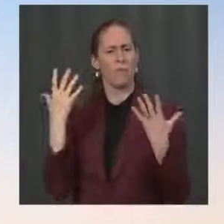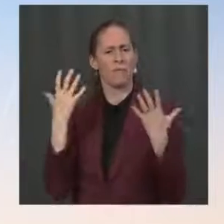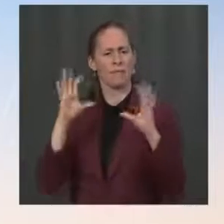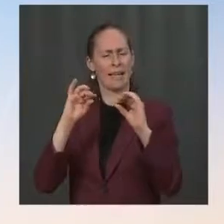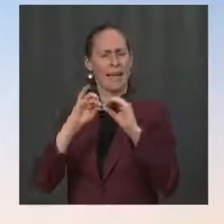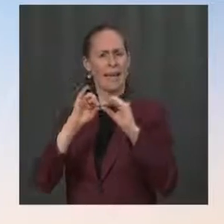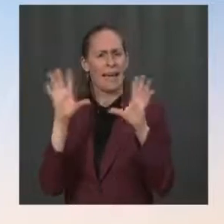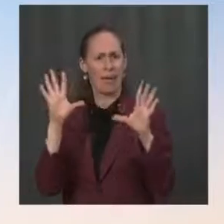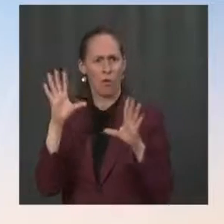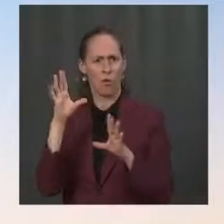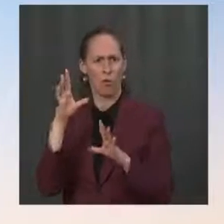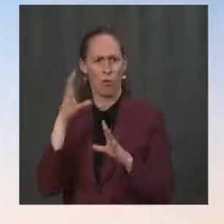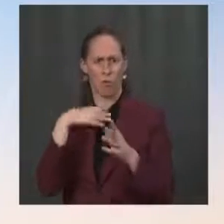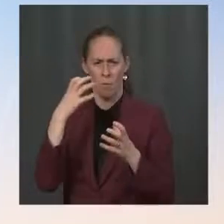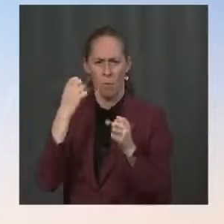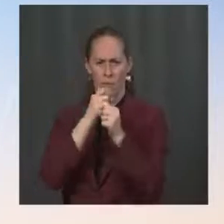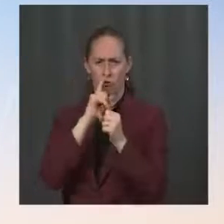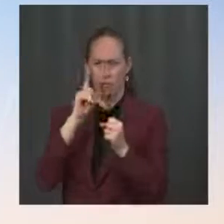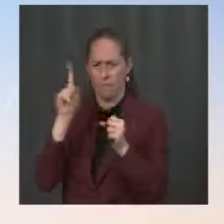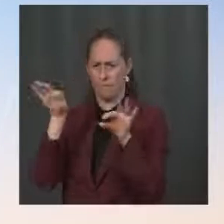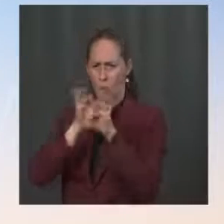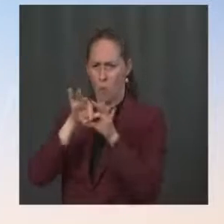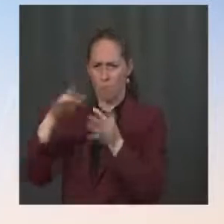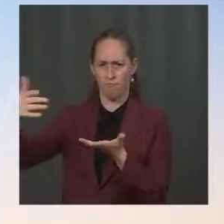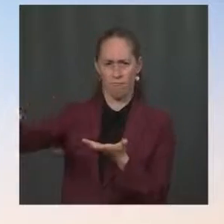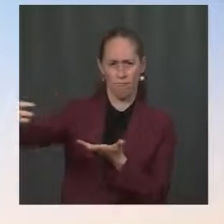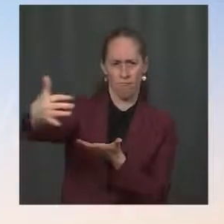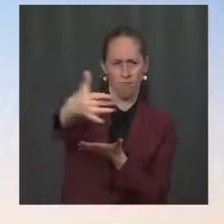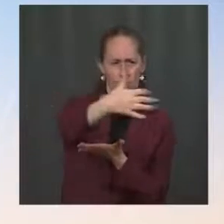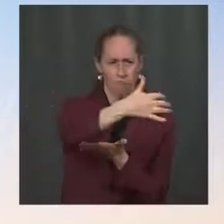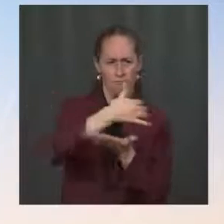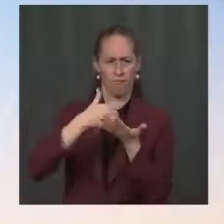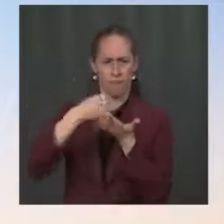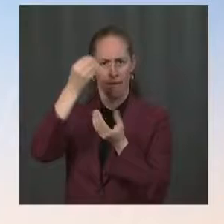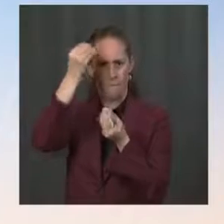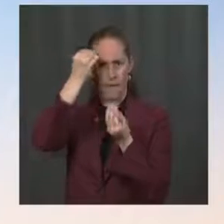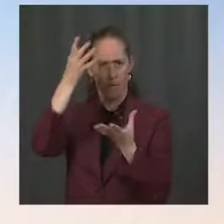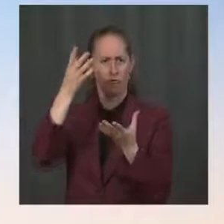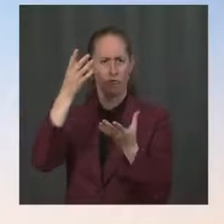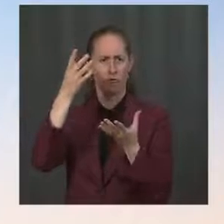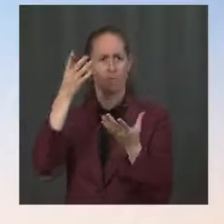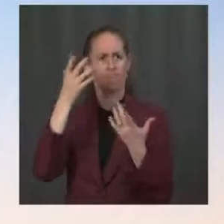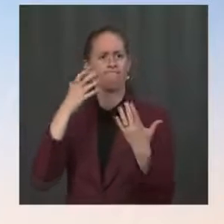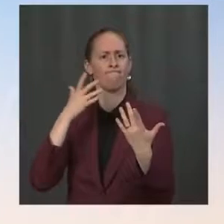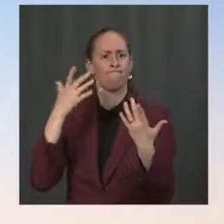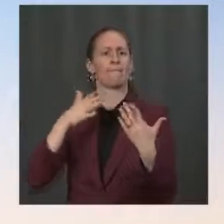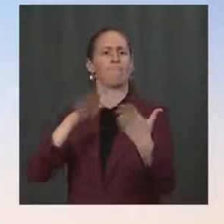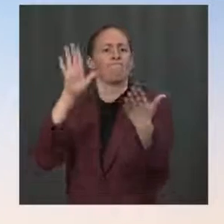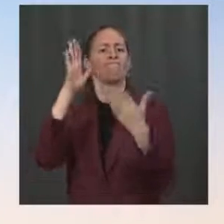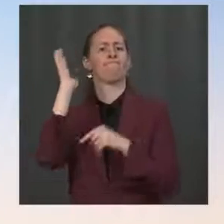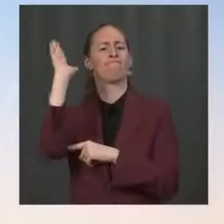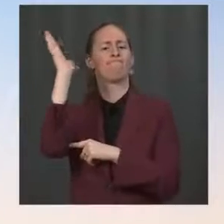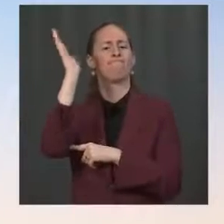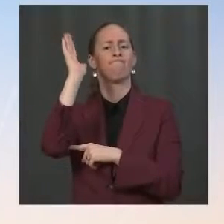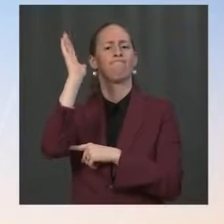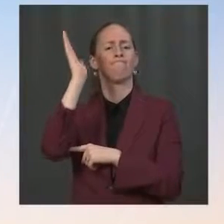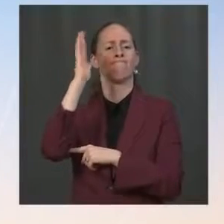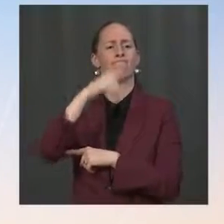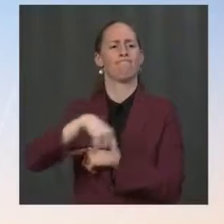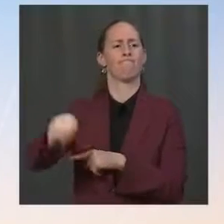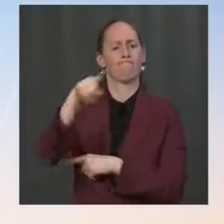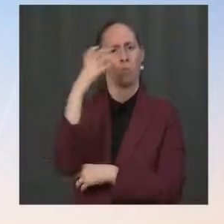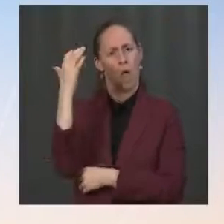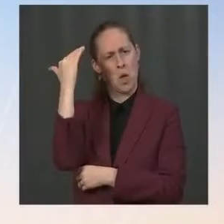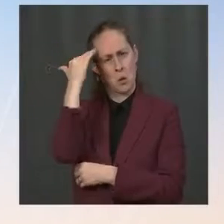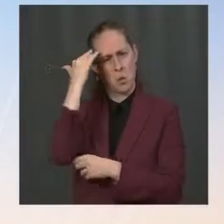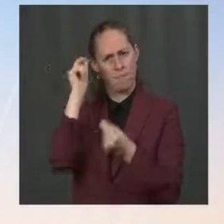the information that he could before he spoke to the American people, so he could convey exactly what we knew at the point in time where he addressed the